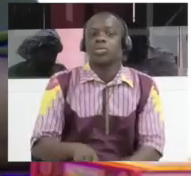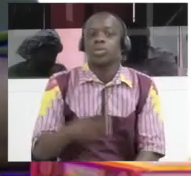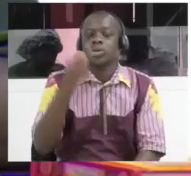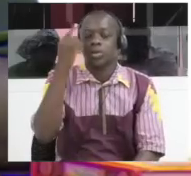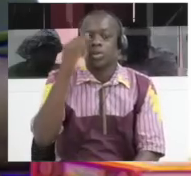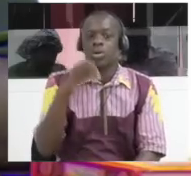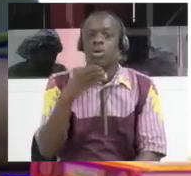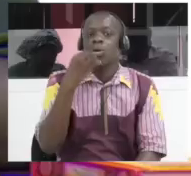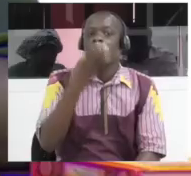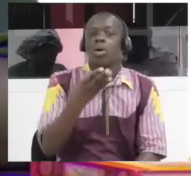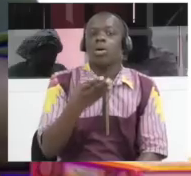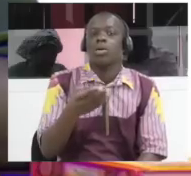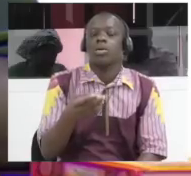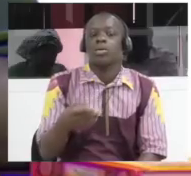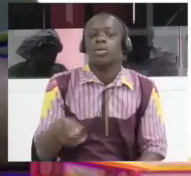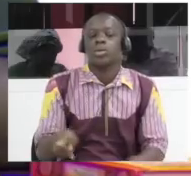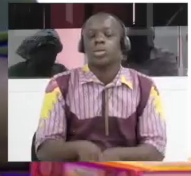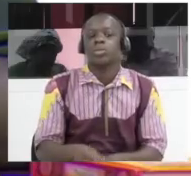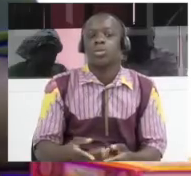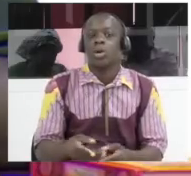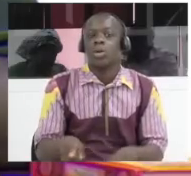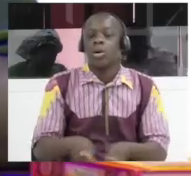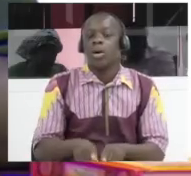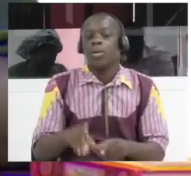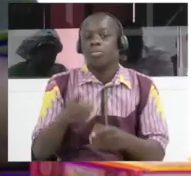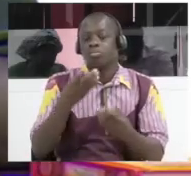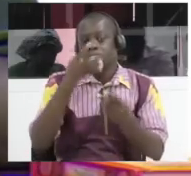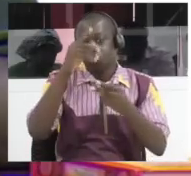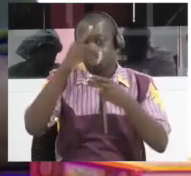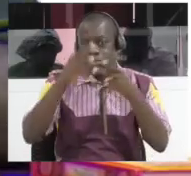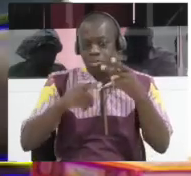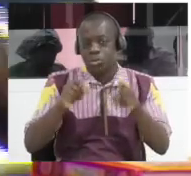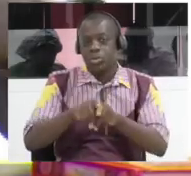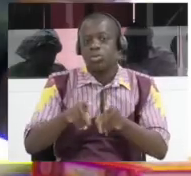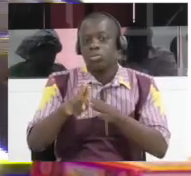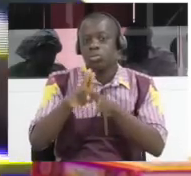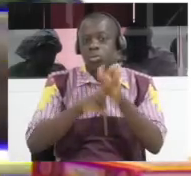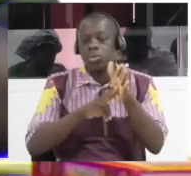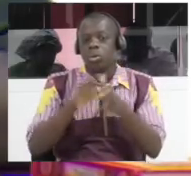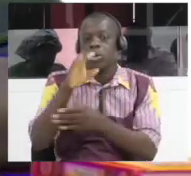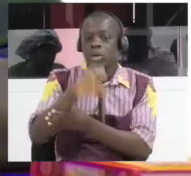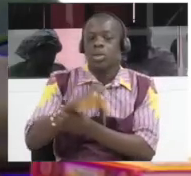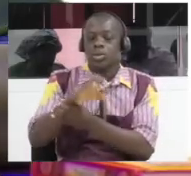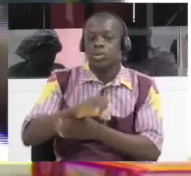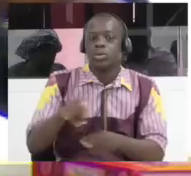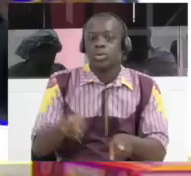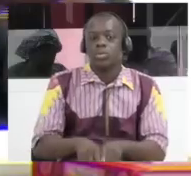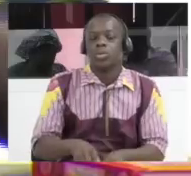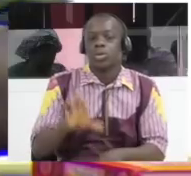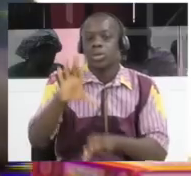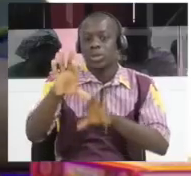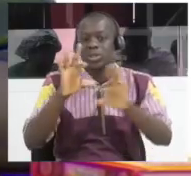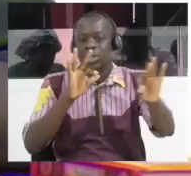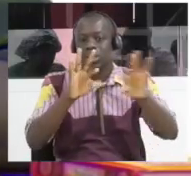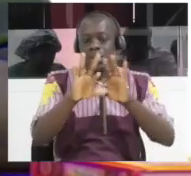the phrase Armed Forces Provisional Ruling Council. And then as we were deciding